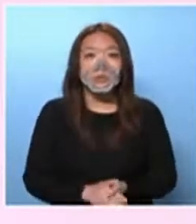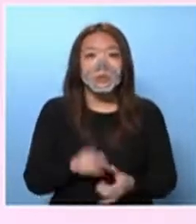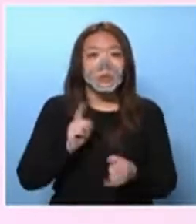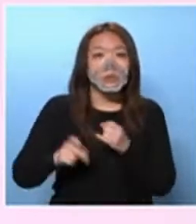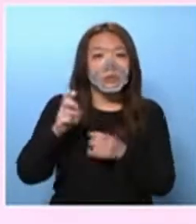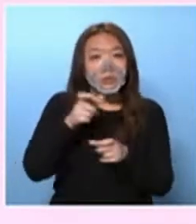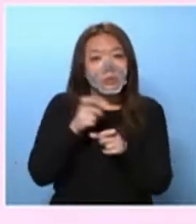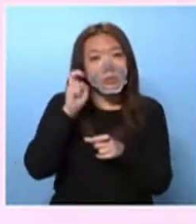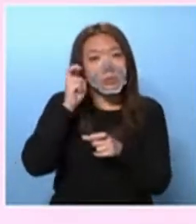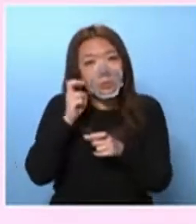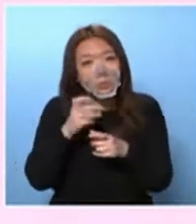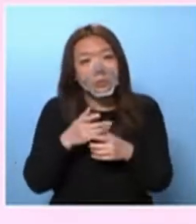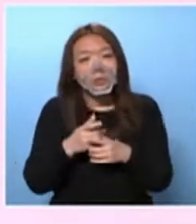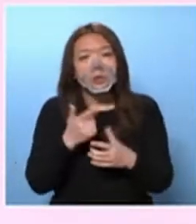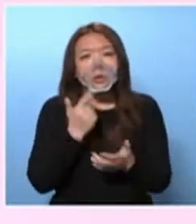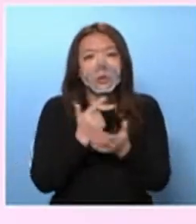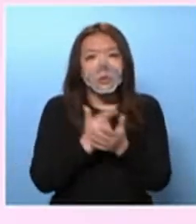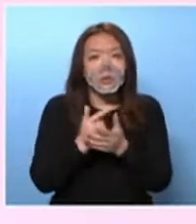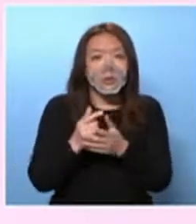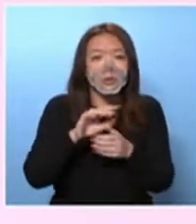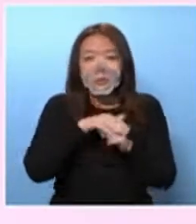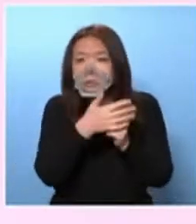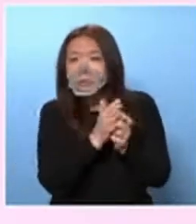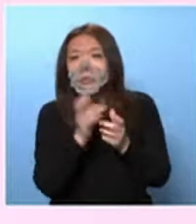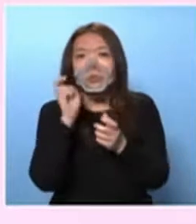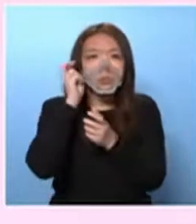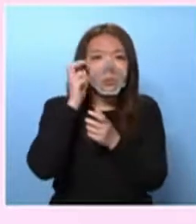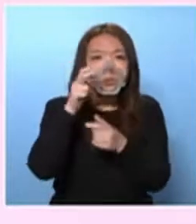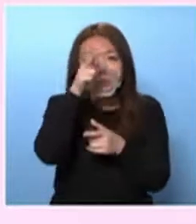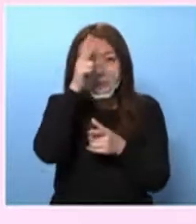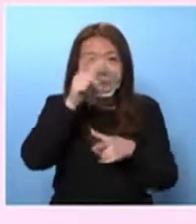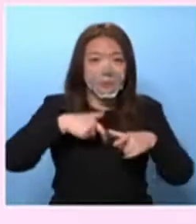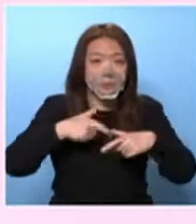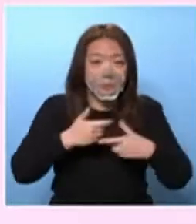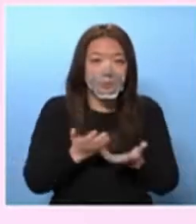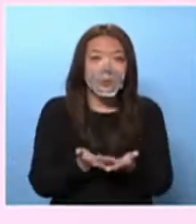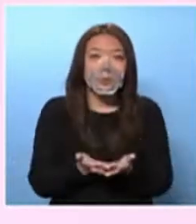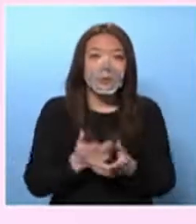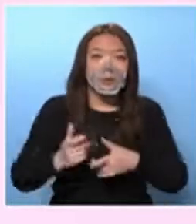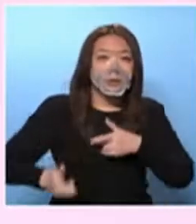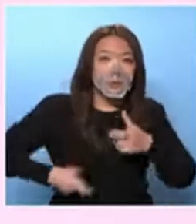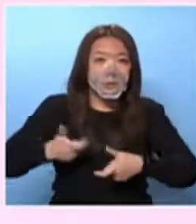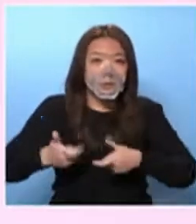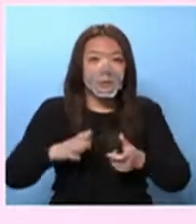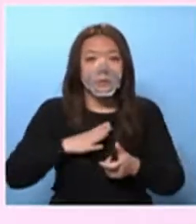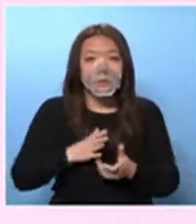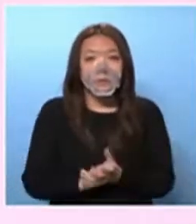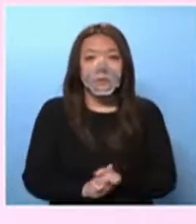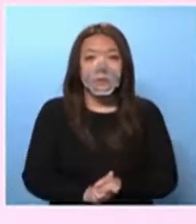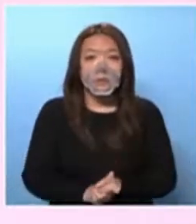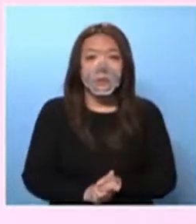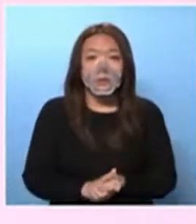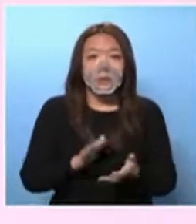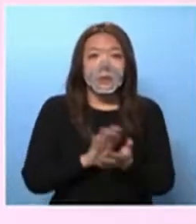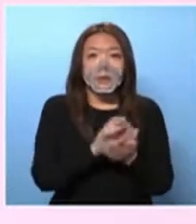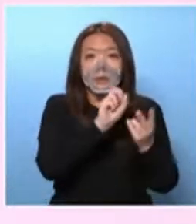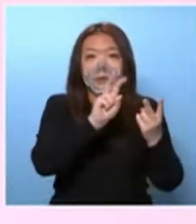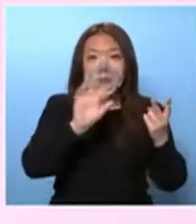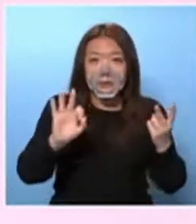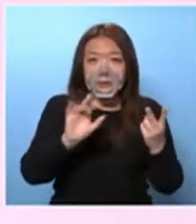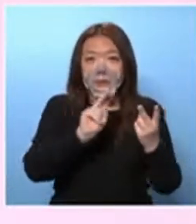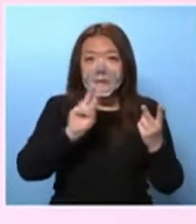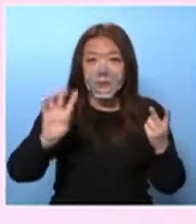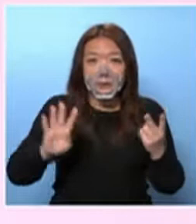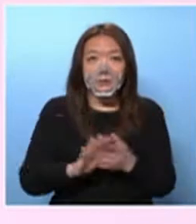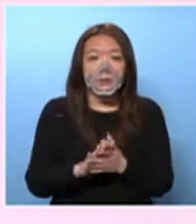forecast. The MRF projects, mainly from a macro perspective, the revenue and expenditure as well as financial position of the